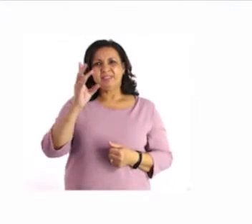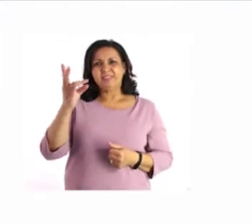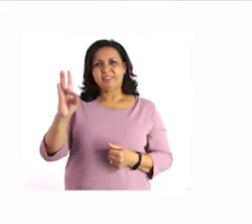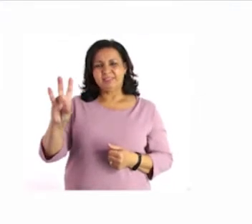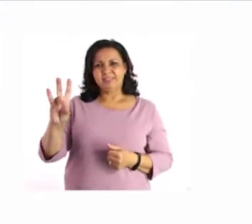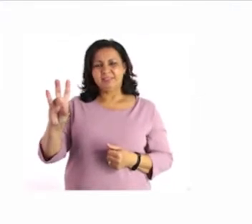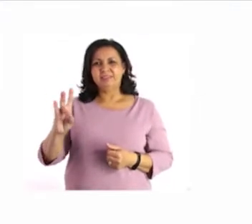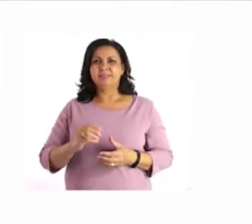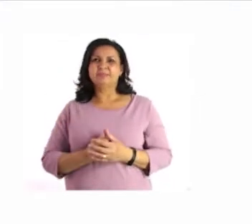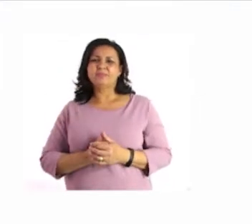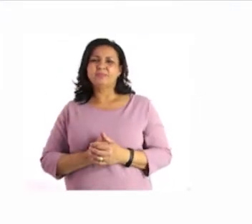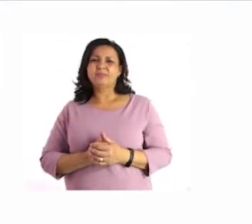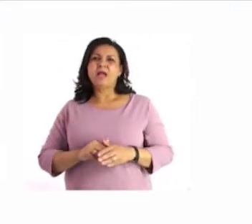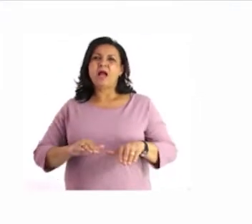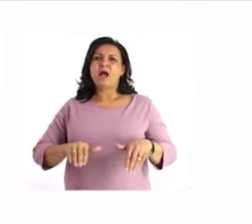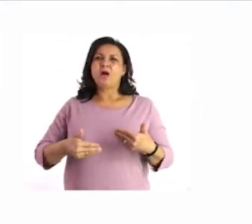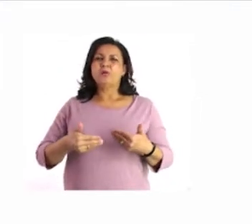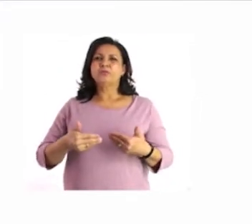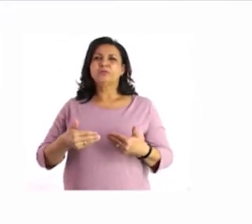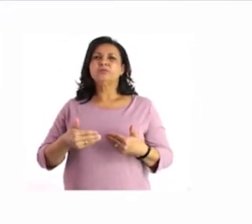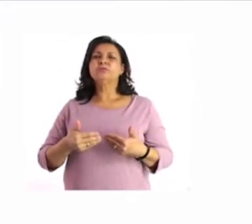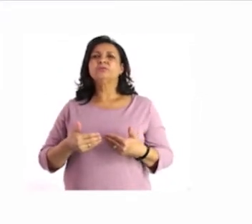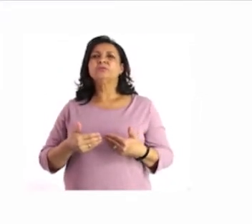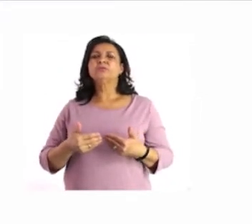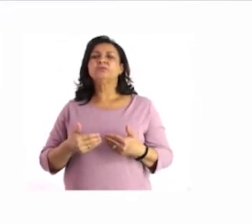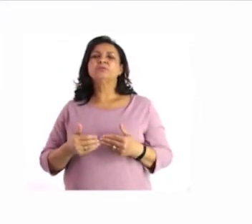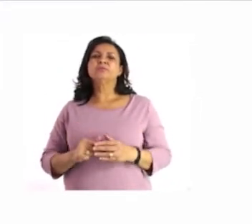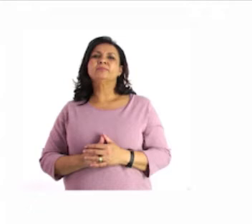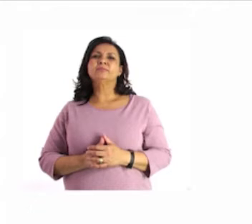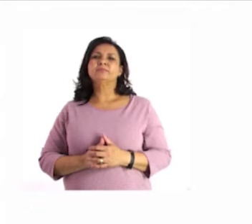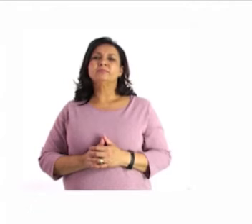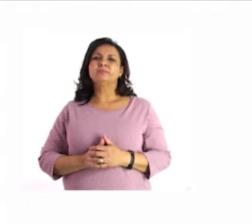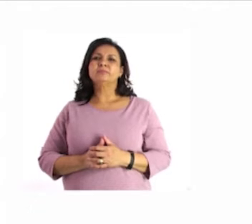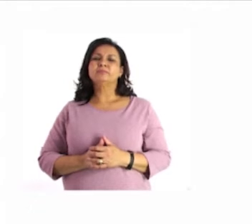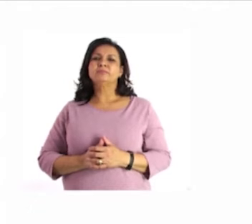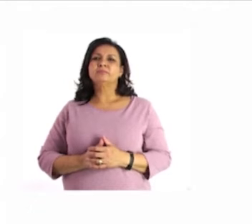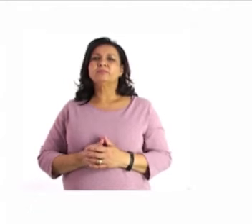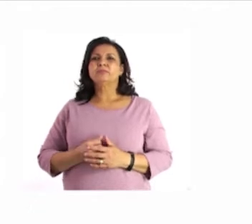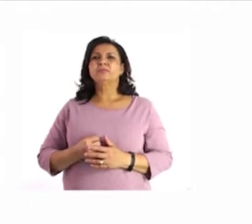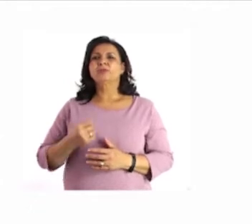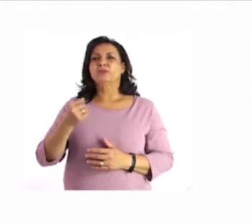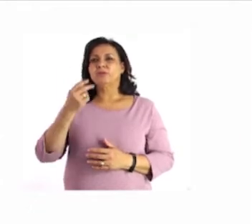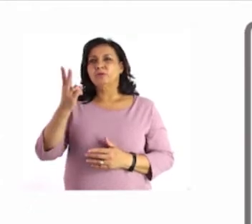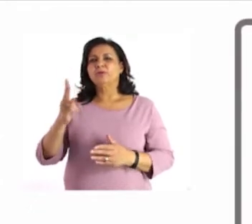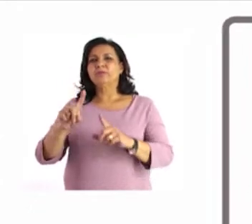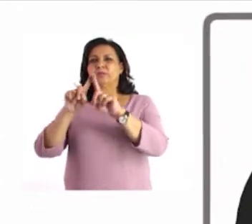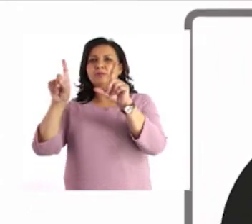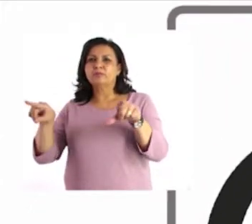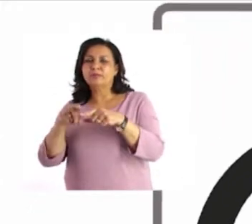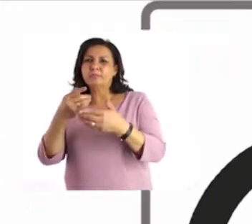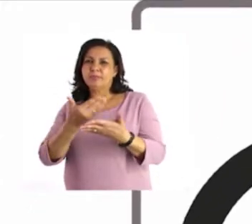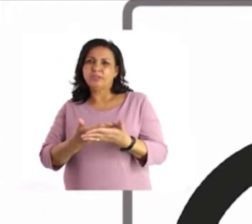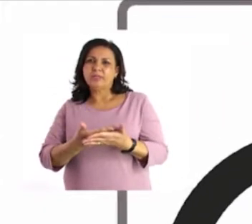and let's look at how to complete page 17. let's look at the top picture. We